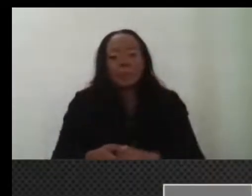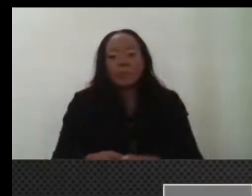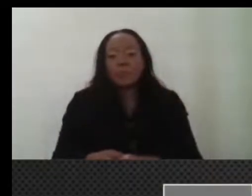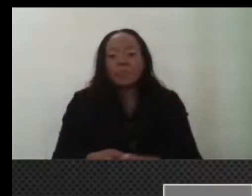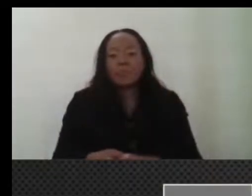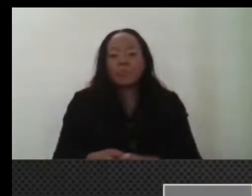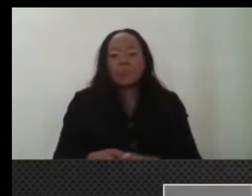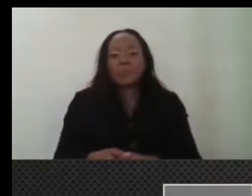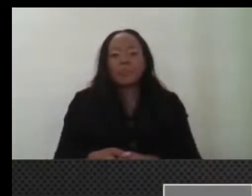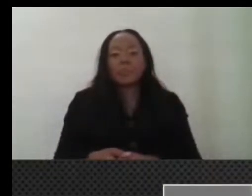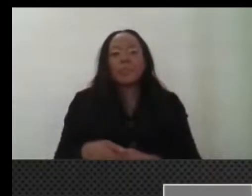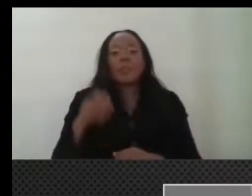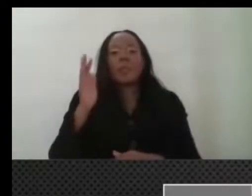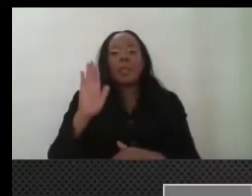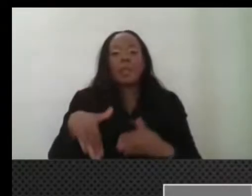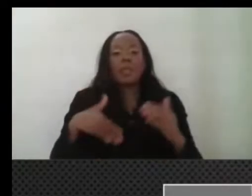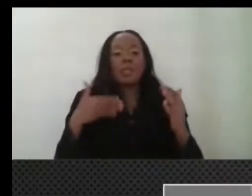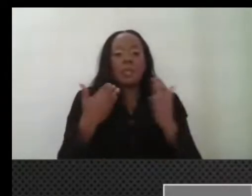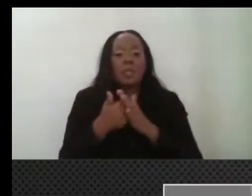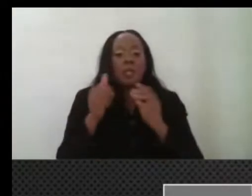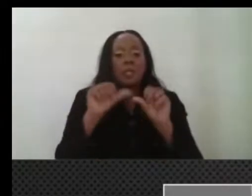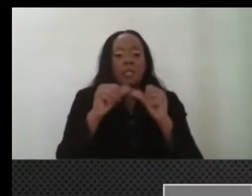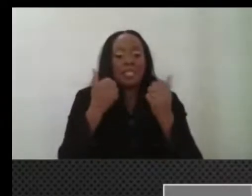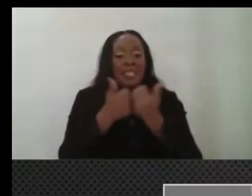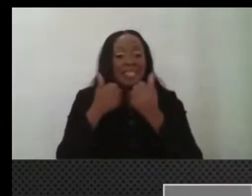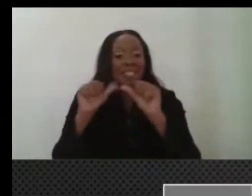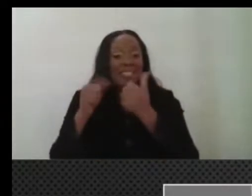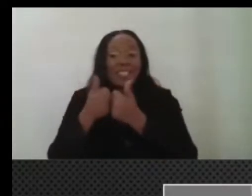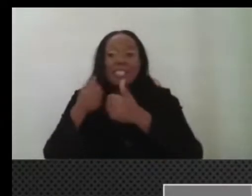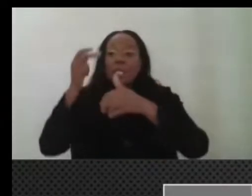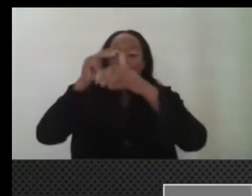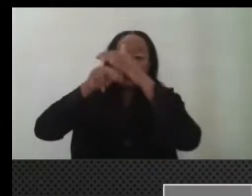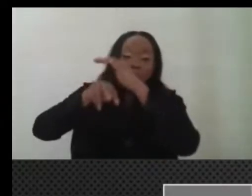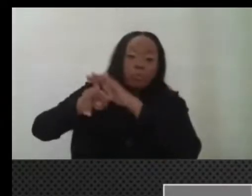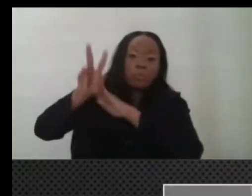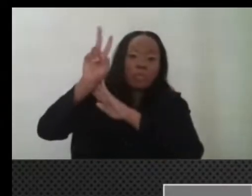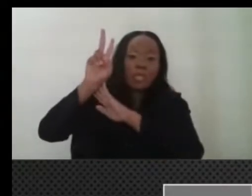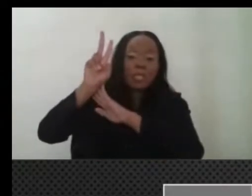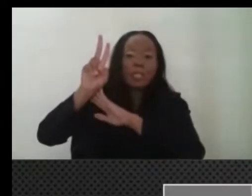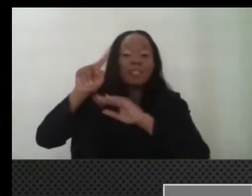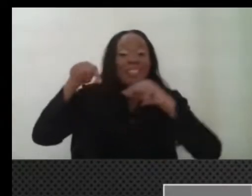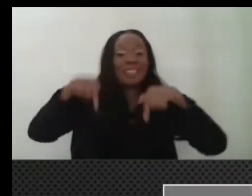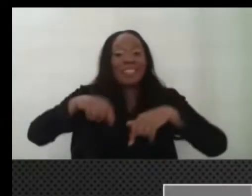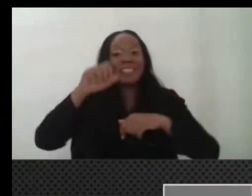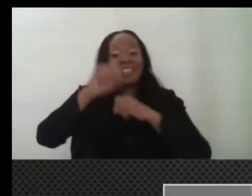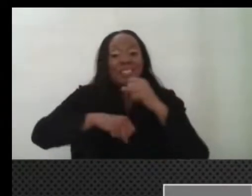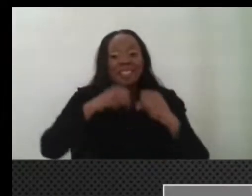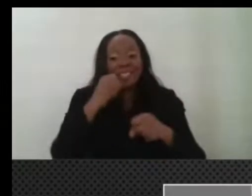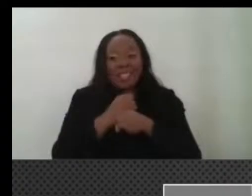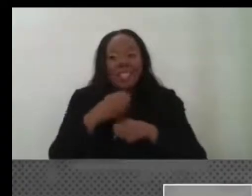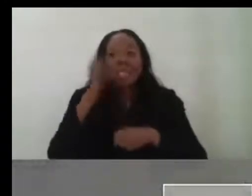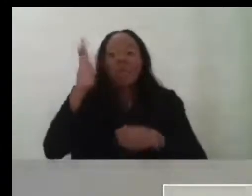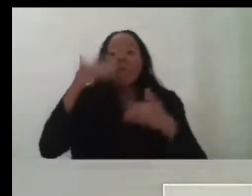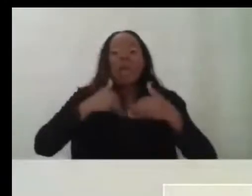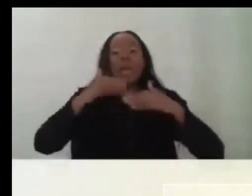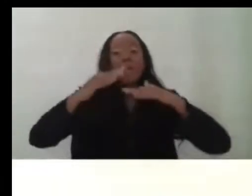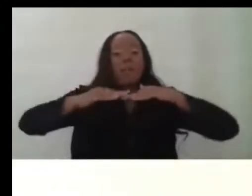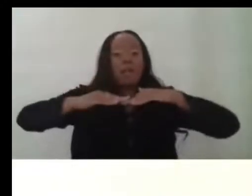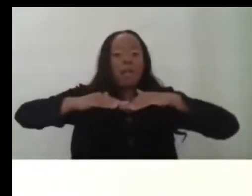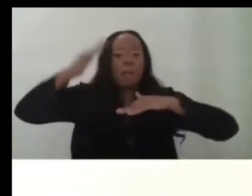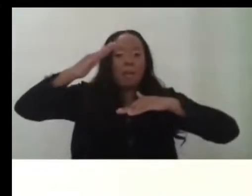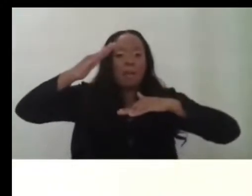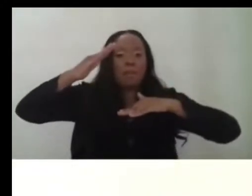All of the agencies essentially predicting an above average hurricane season once again, full